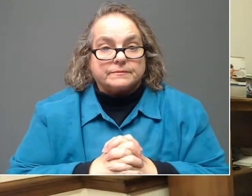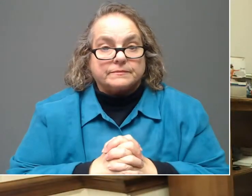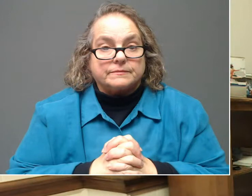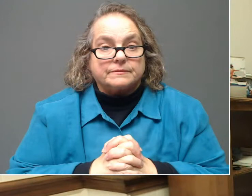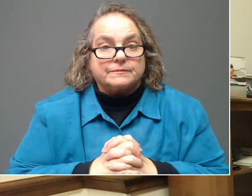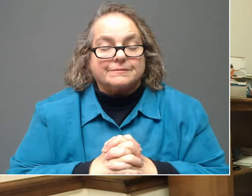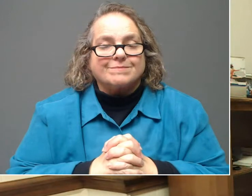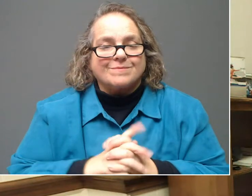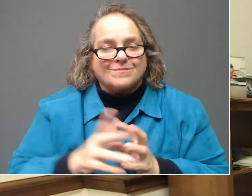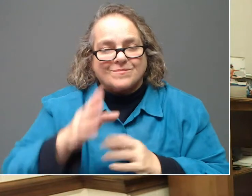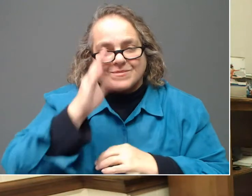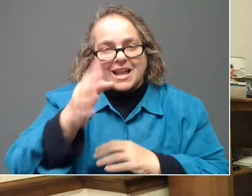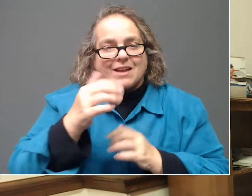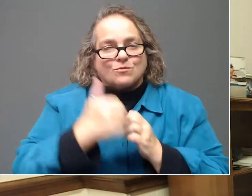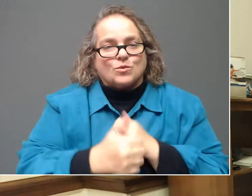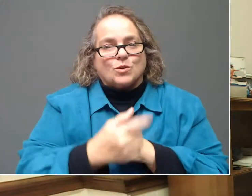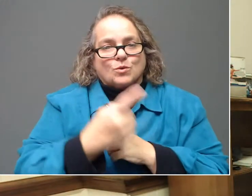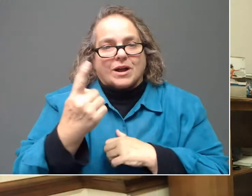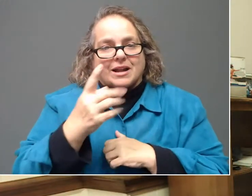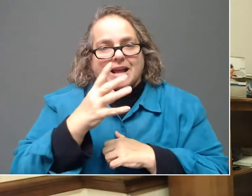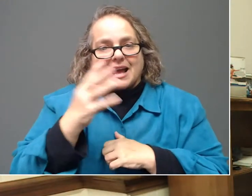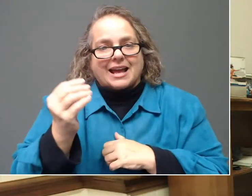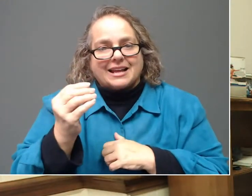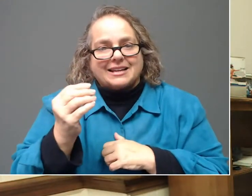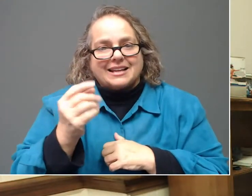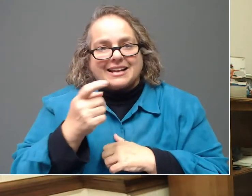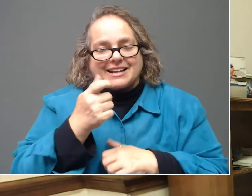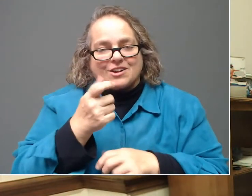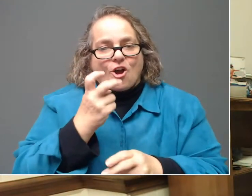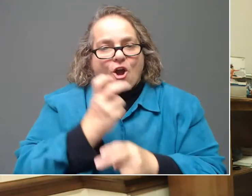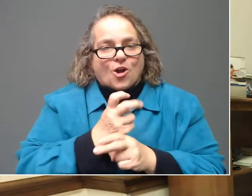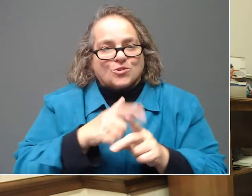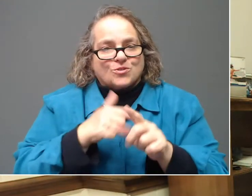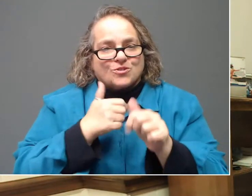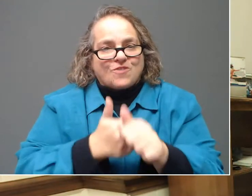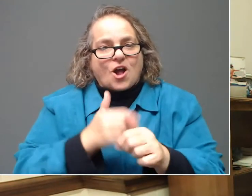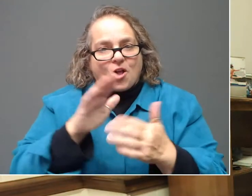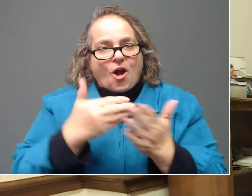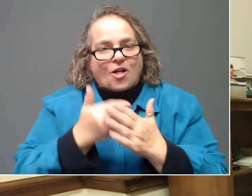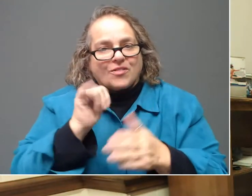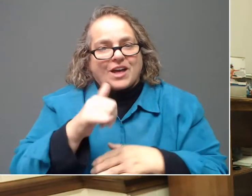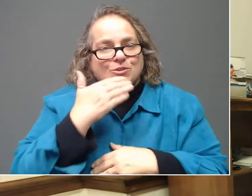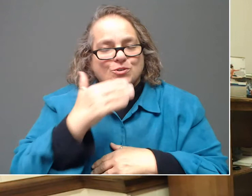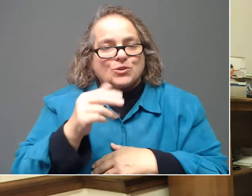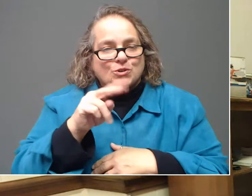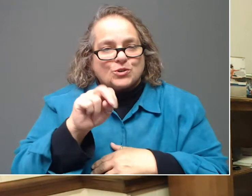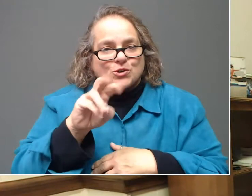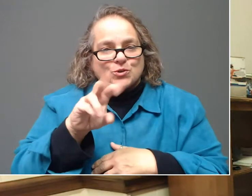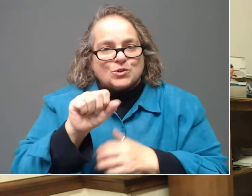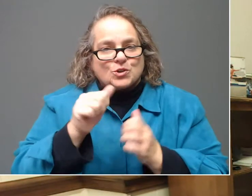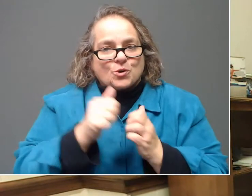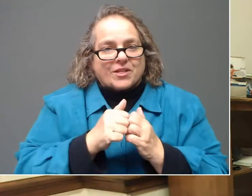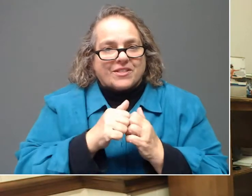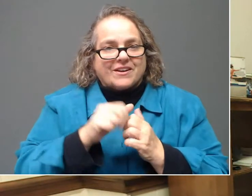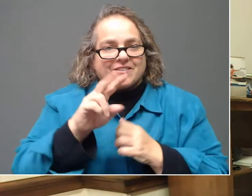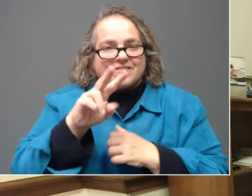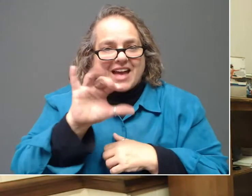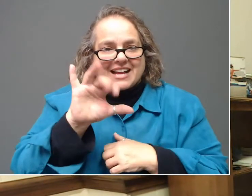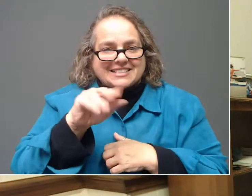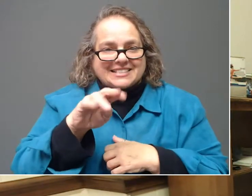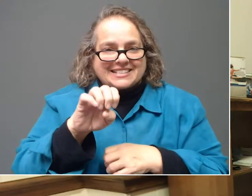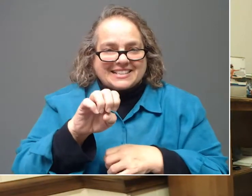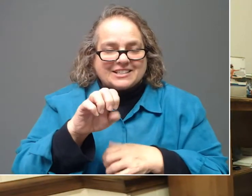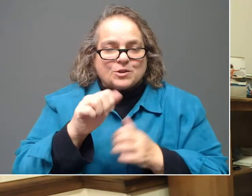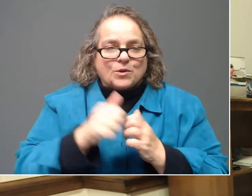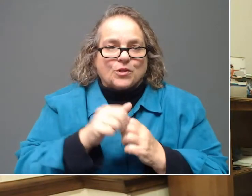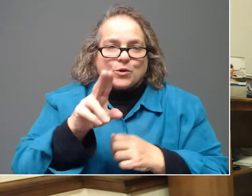Hi, everybody, and a little hard to follow all of that good news about the vaccine with a UI update, but I'll have some hopefully